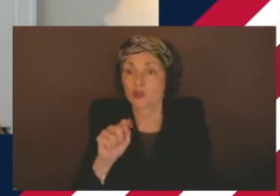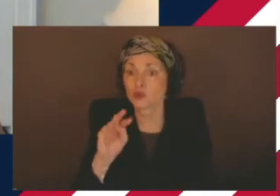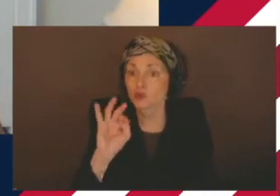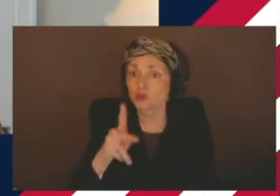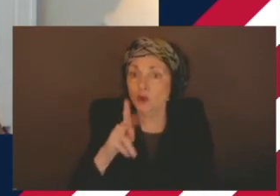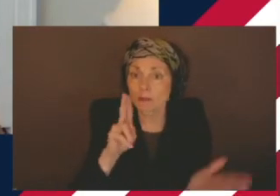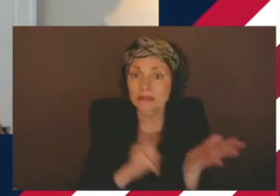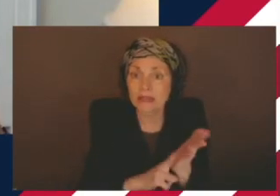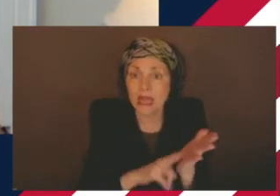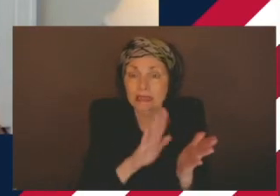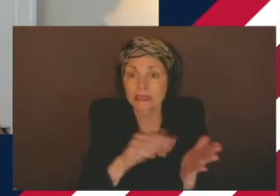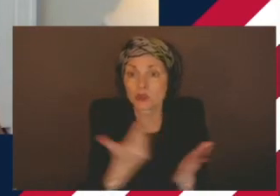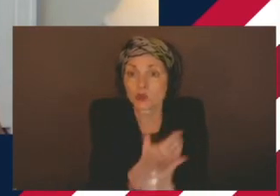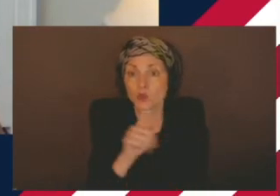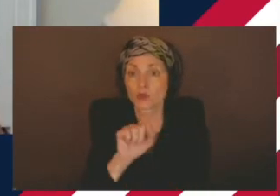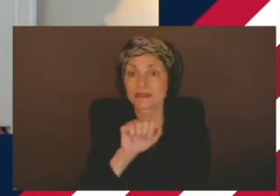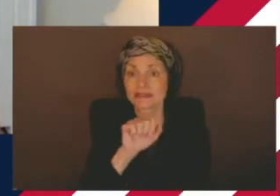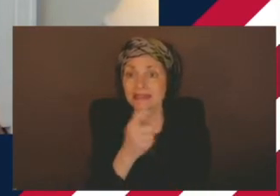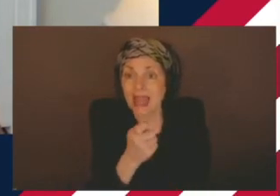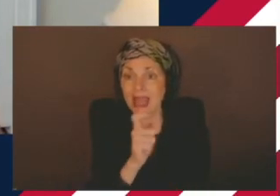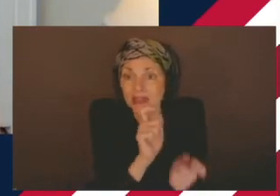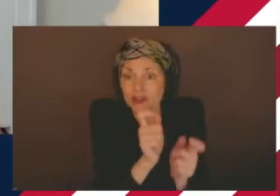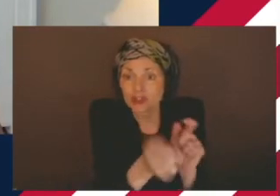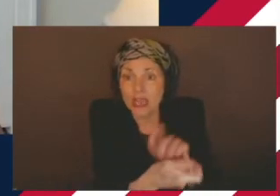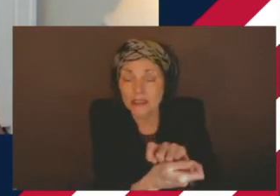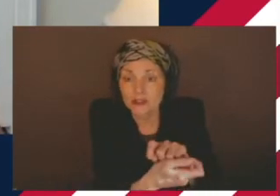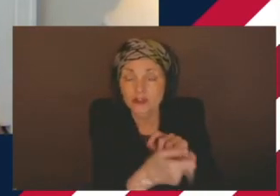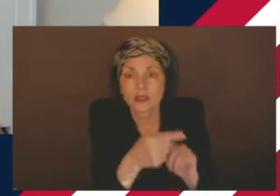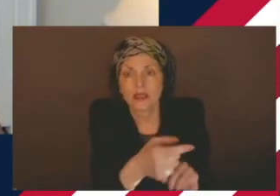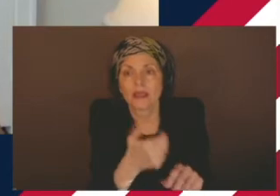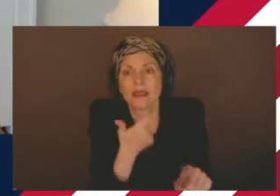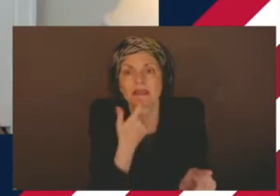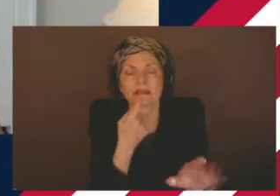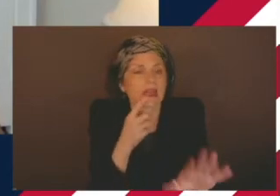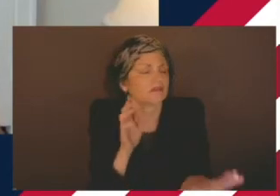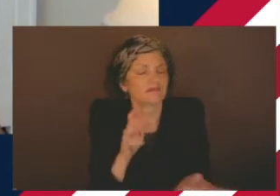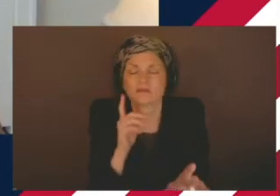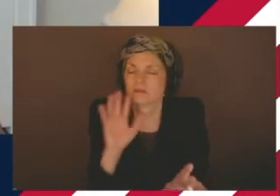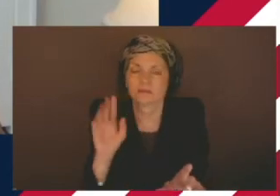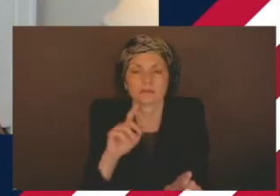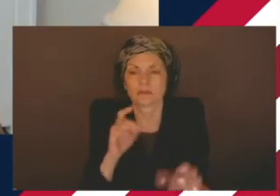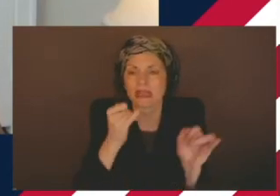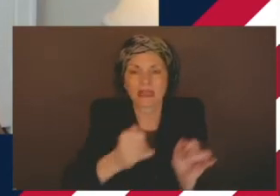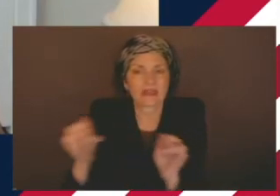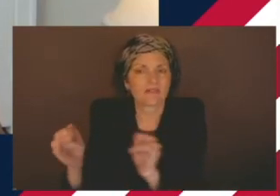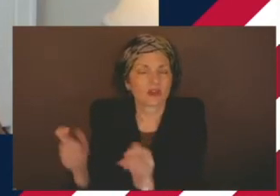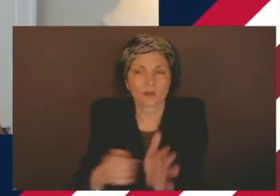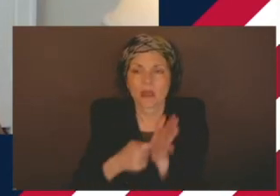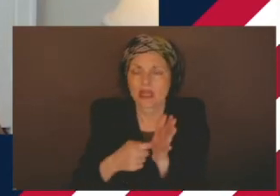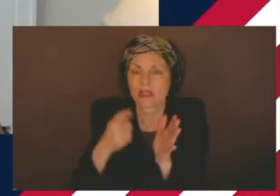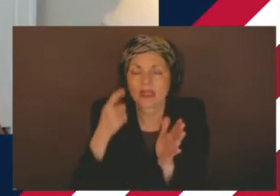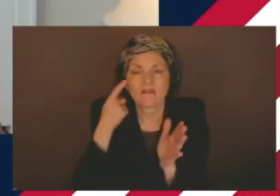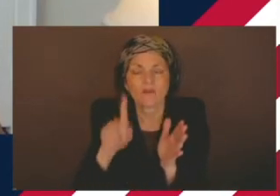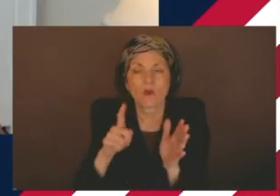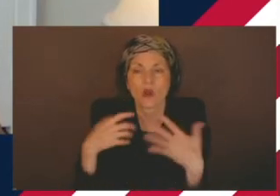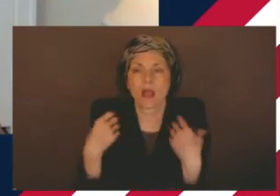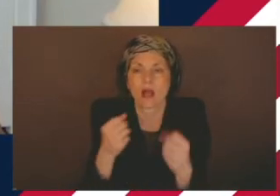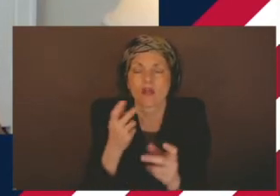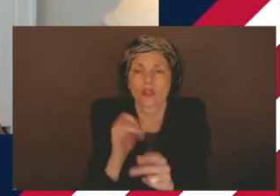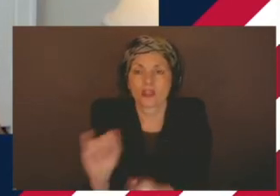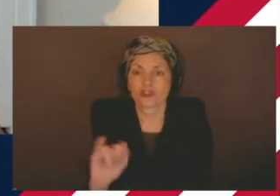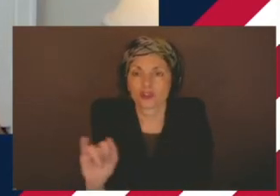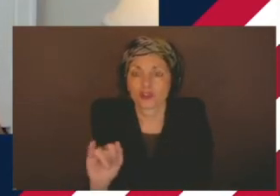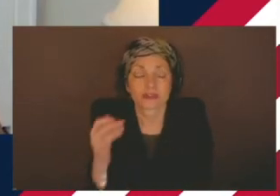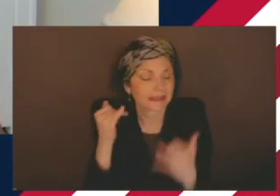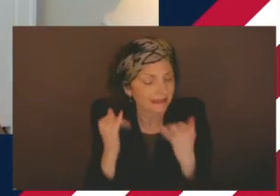the legislation included a provision to remove the individual mandate for health insurance, which set up the groundwork for the court case which now threatens the